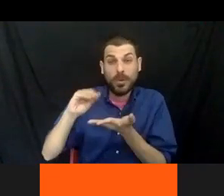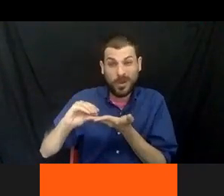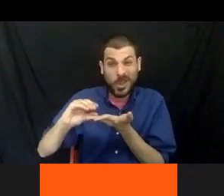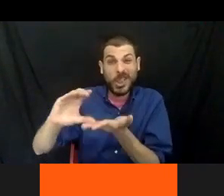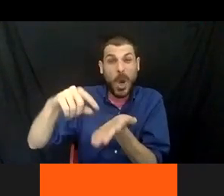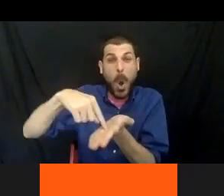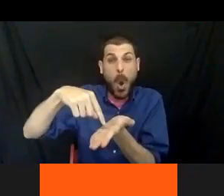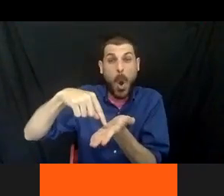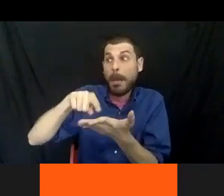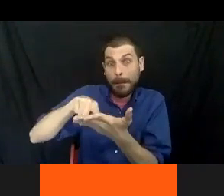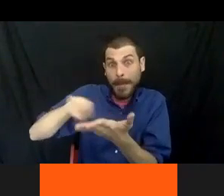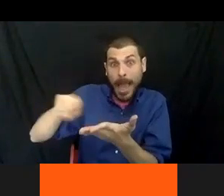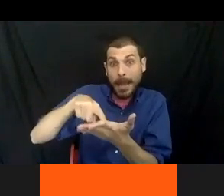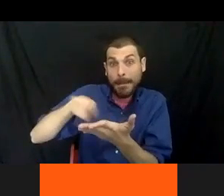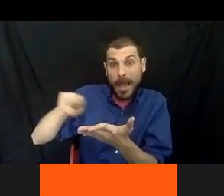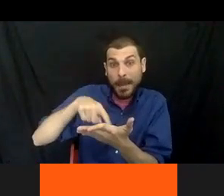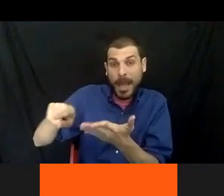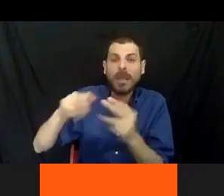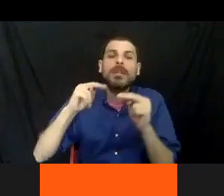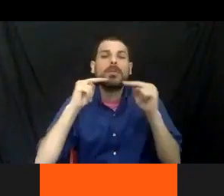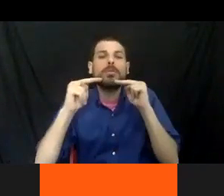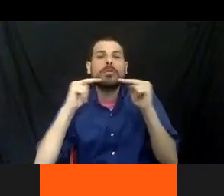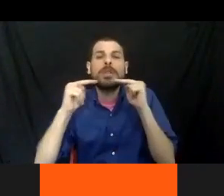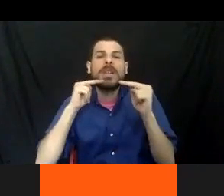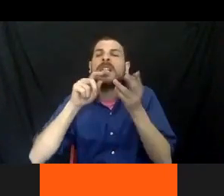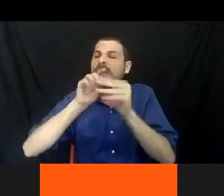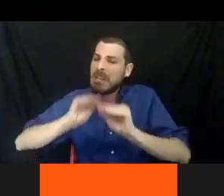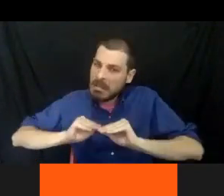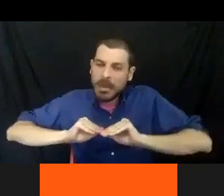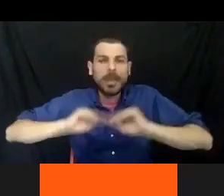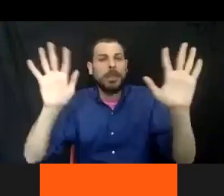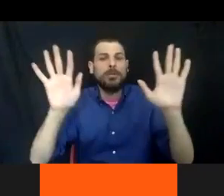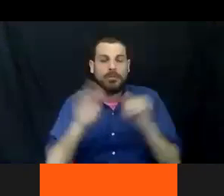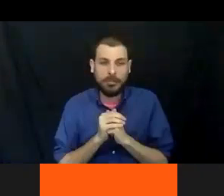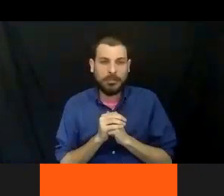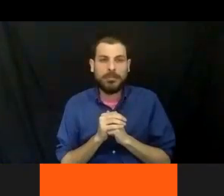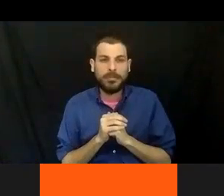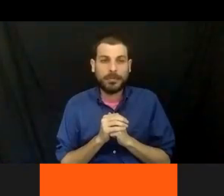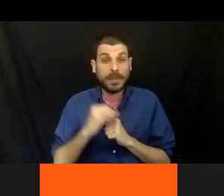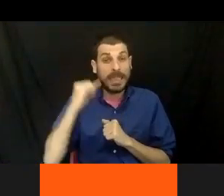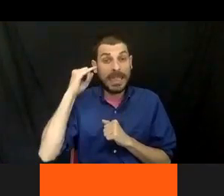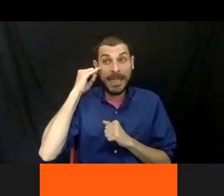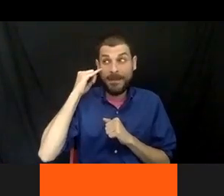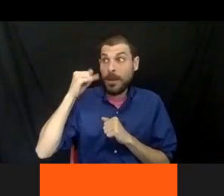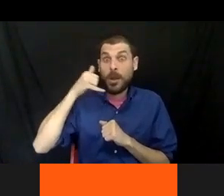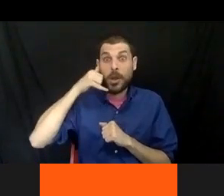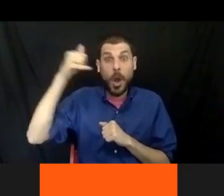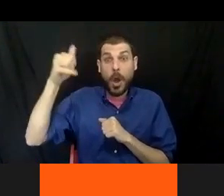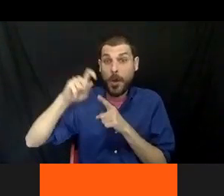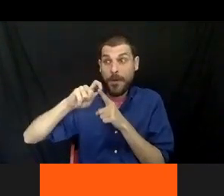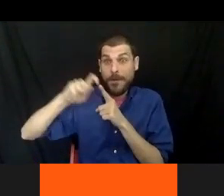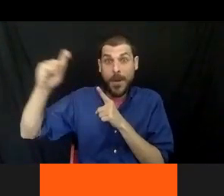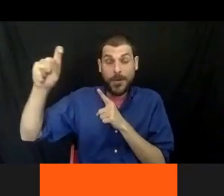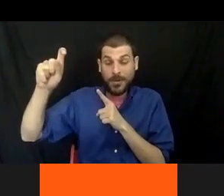understanding with the servicer about. And if you get a forbearance by phone, ask for the confirmation